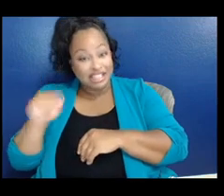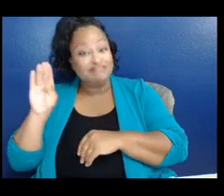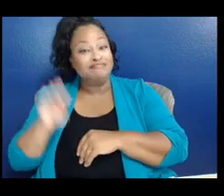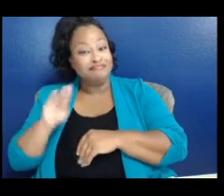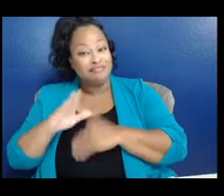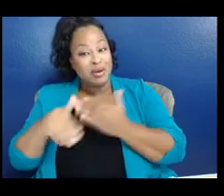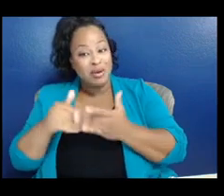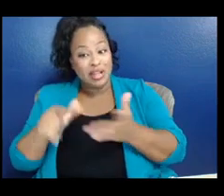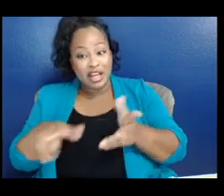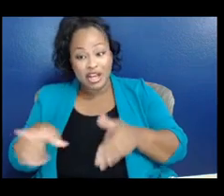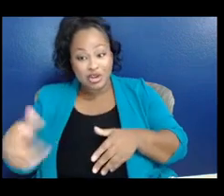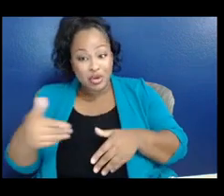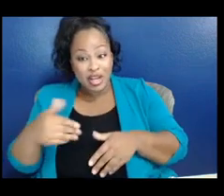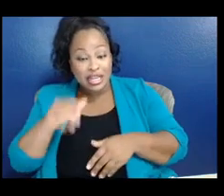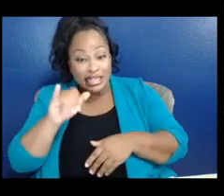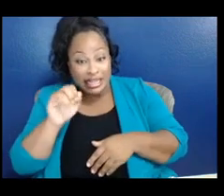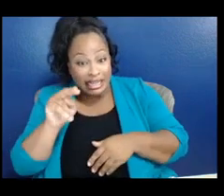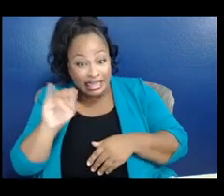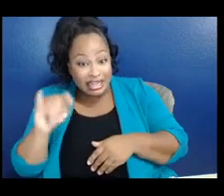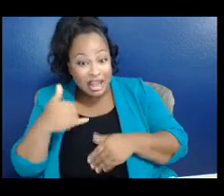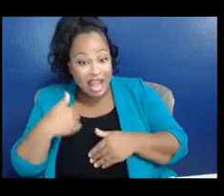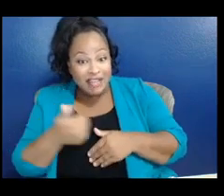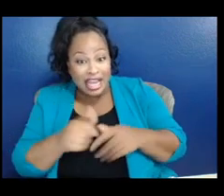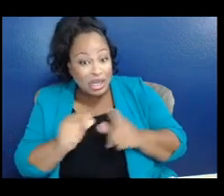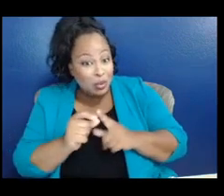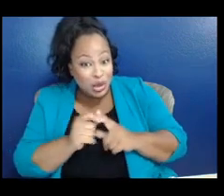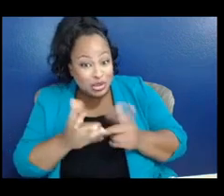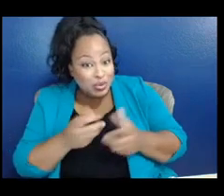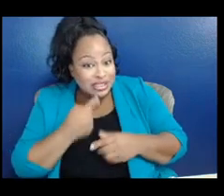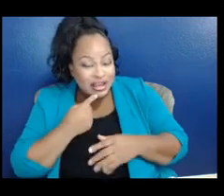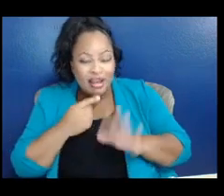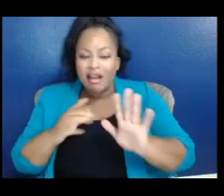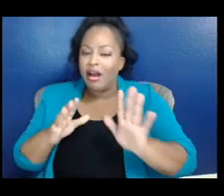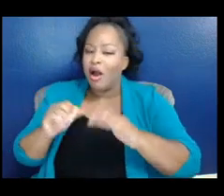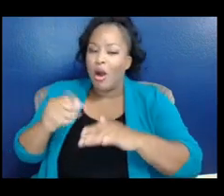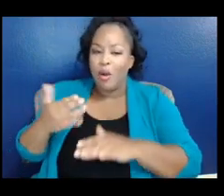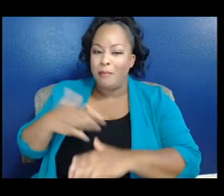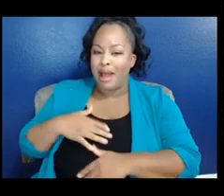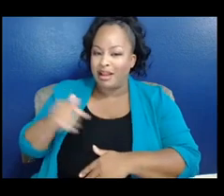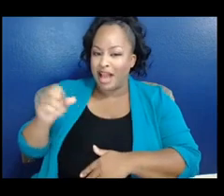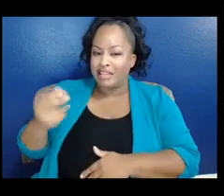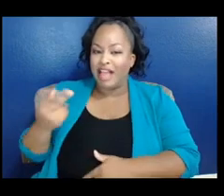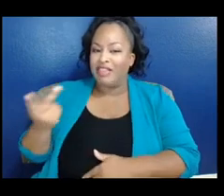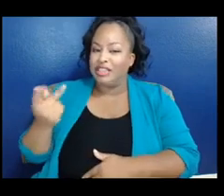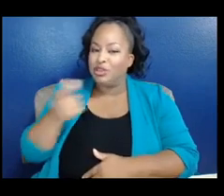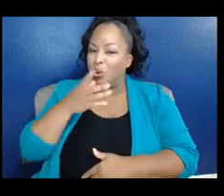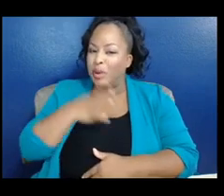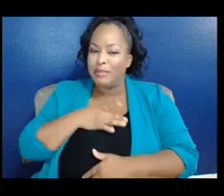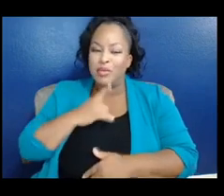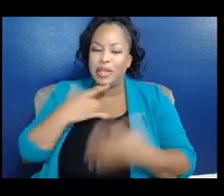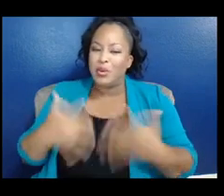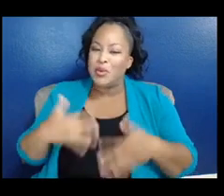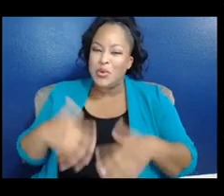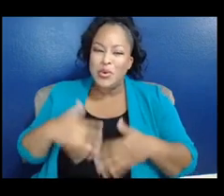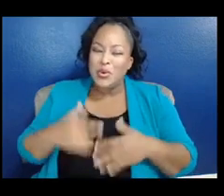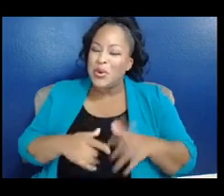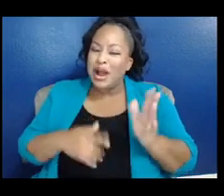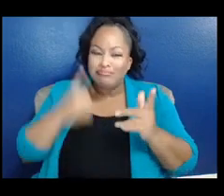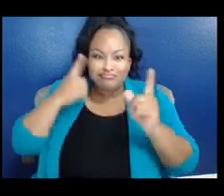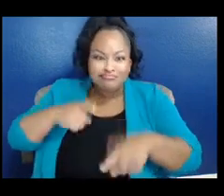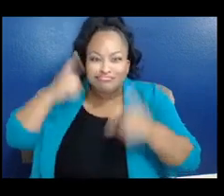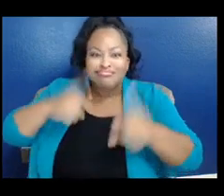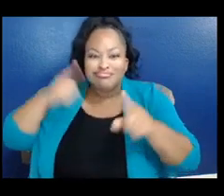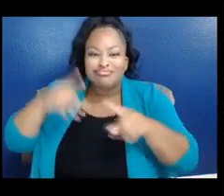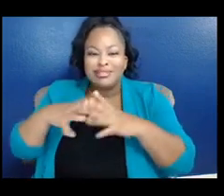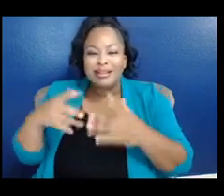do you have any words on the tip of your tongue right now? Oh my gosh. Like, first of all, these two women are like right up my alley because